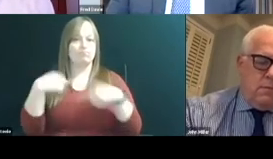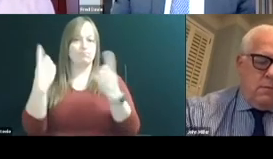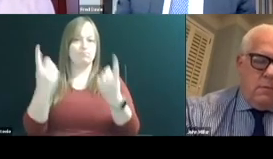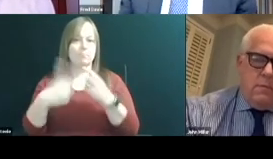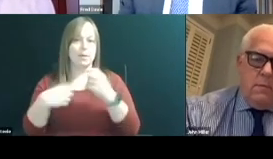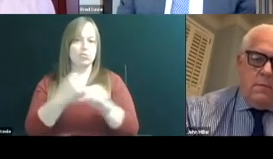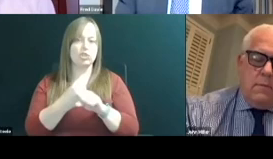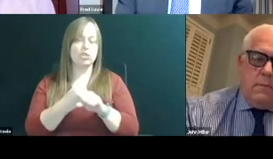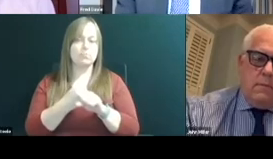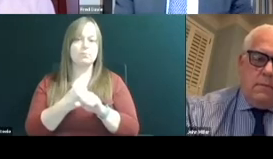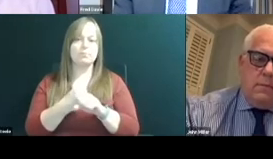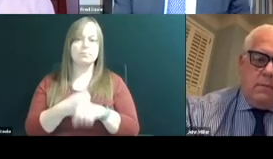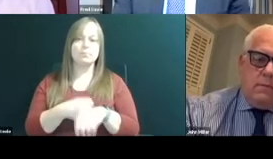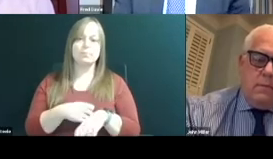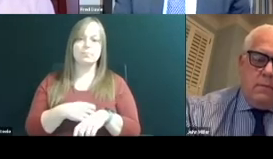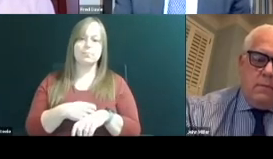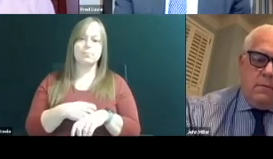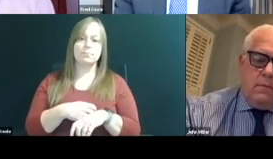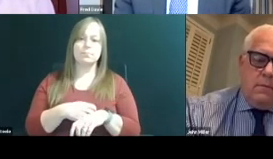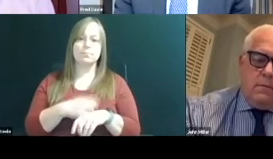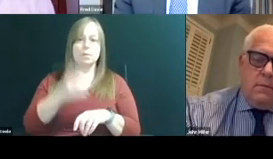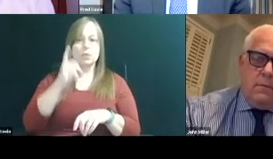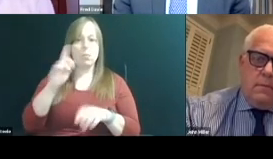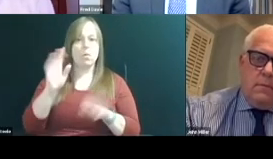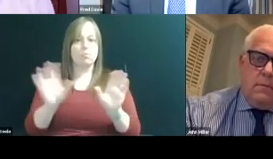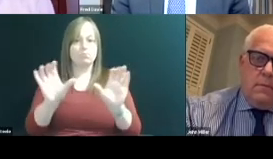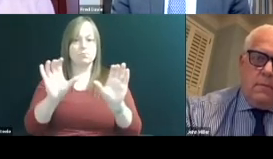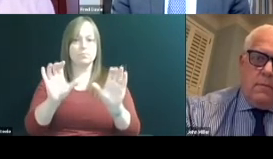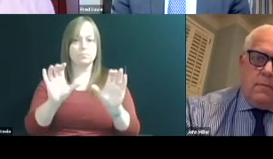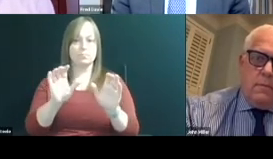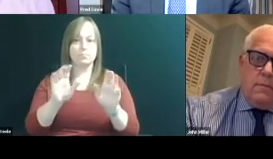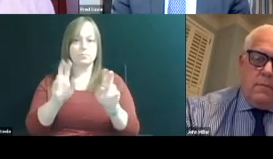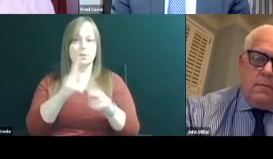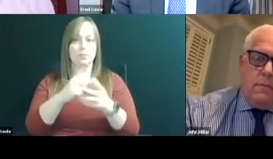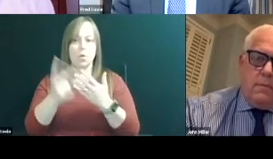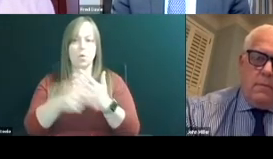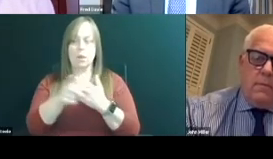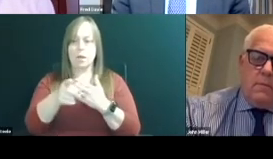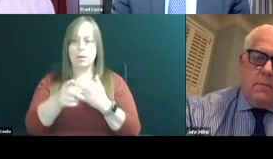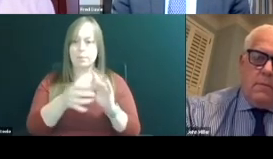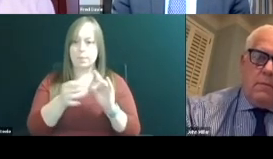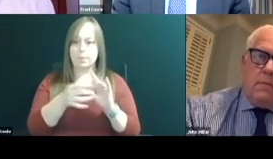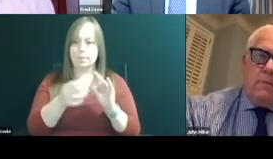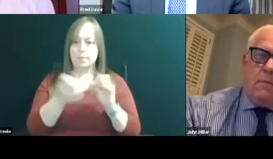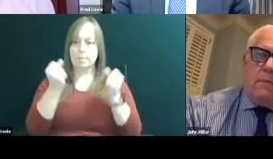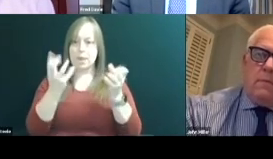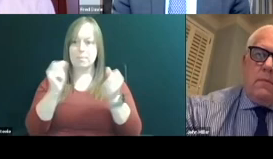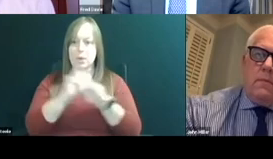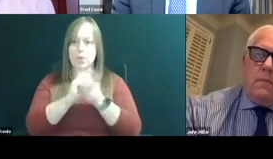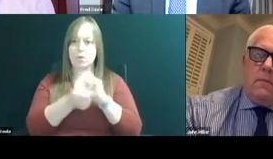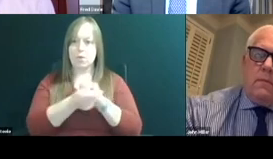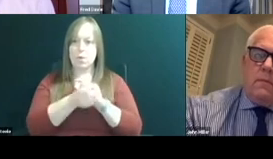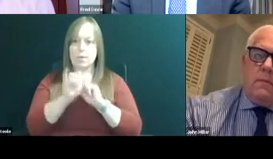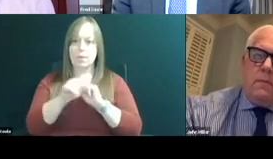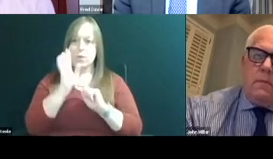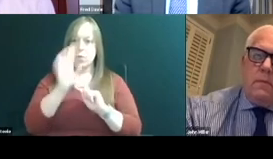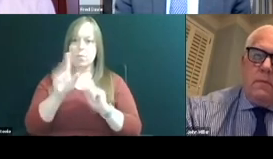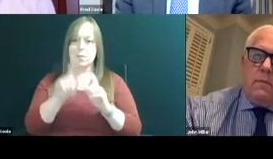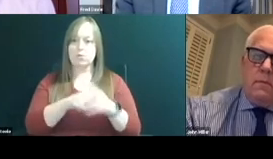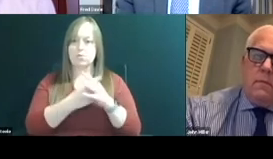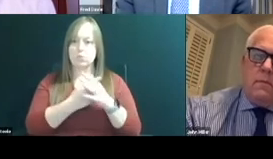year. And a smart, attentive watcher of the program has also noted among the many, many reforms that there will be a start